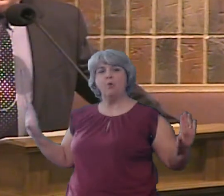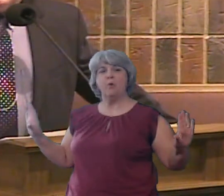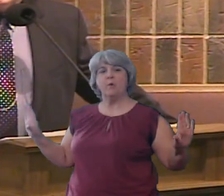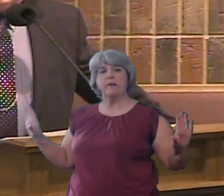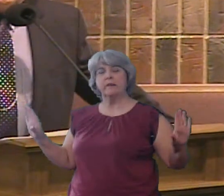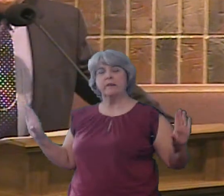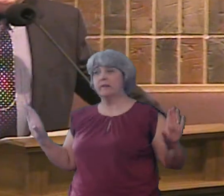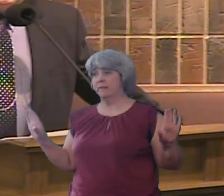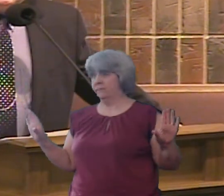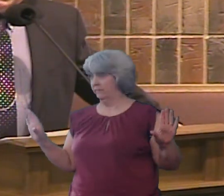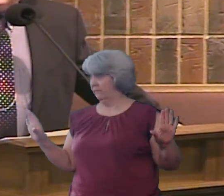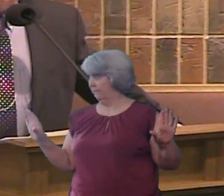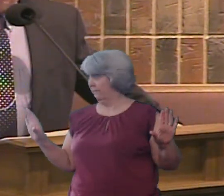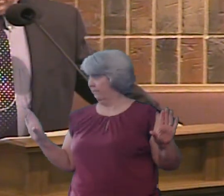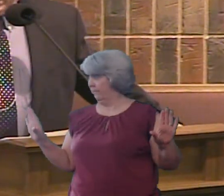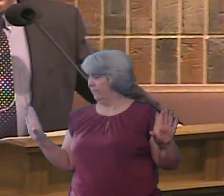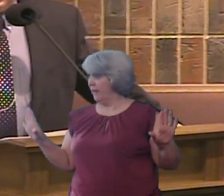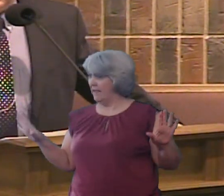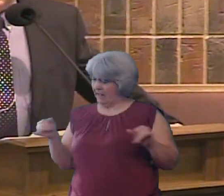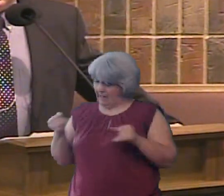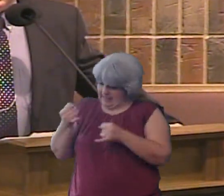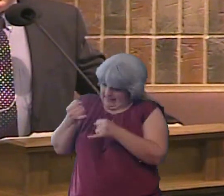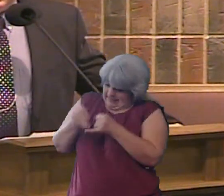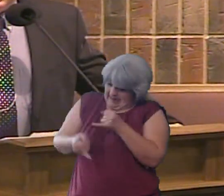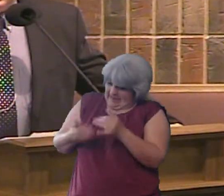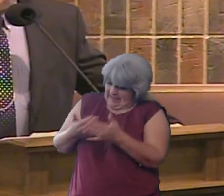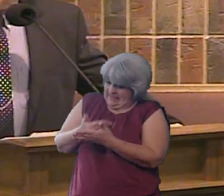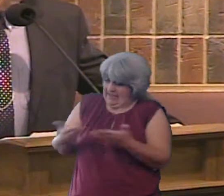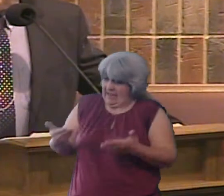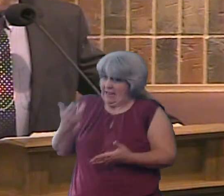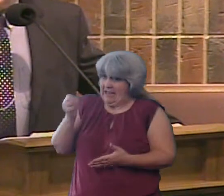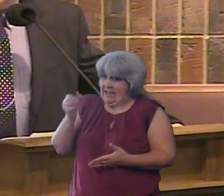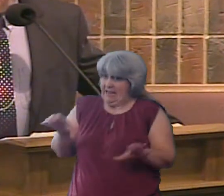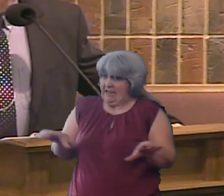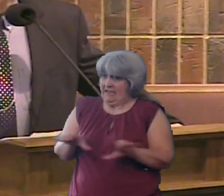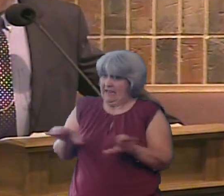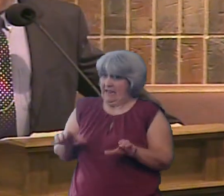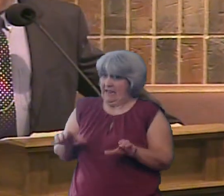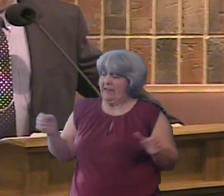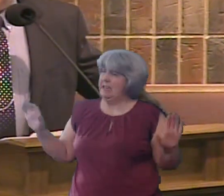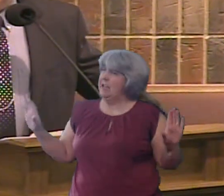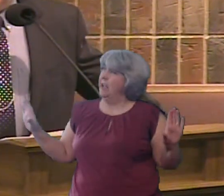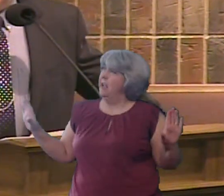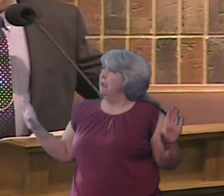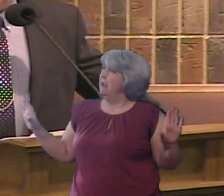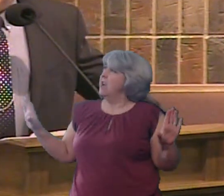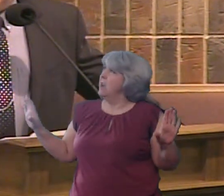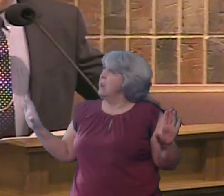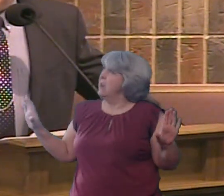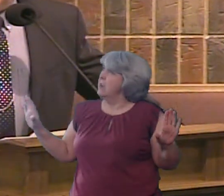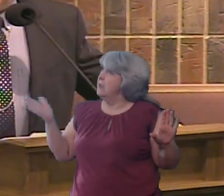And with Samson's very last breath, he petitions God